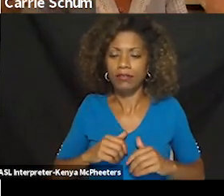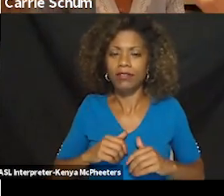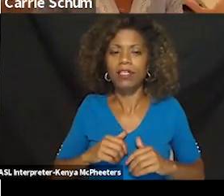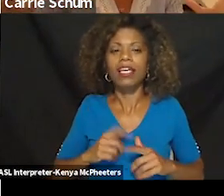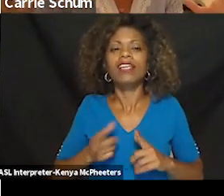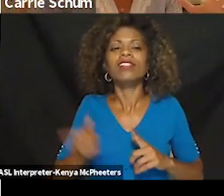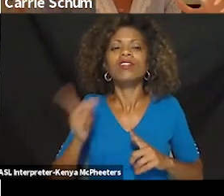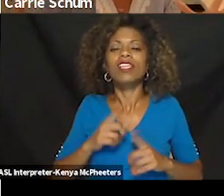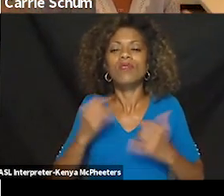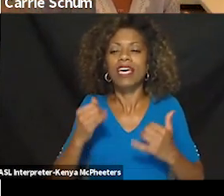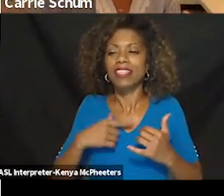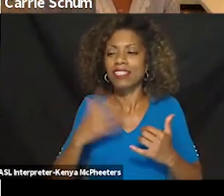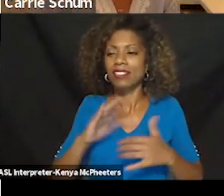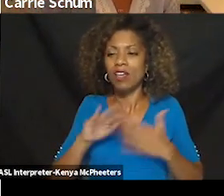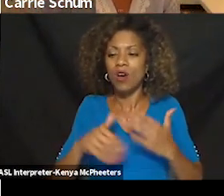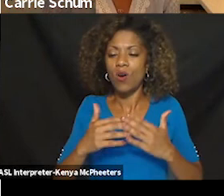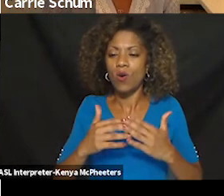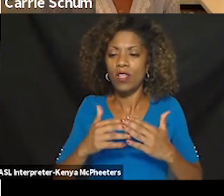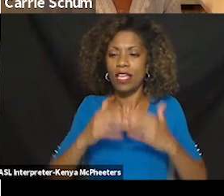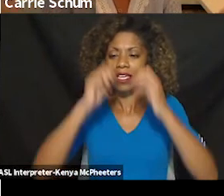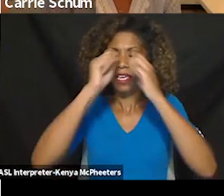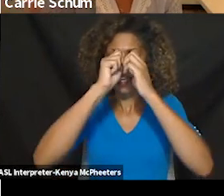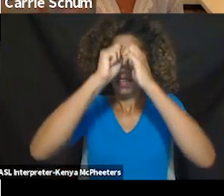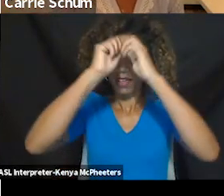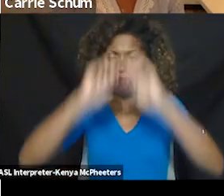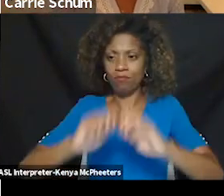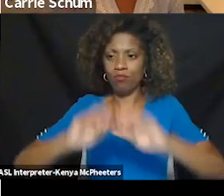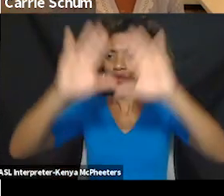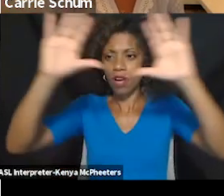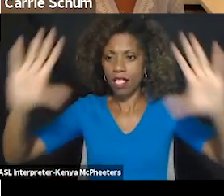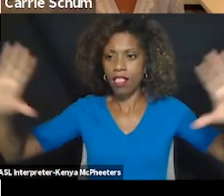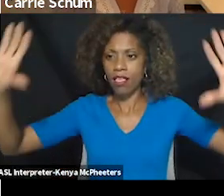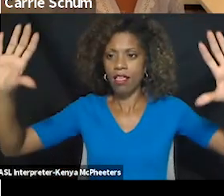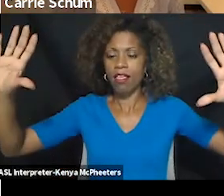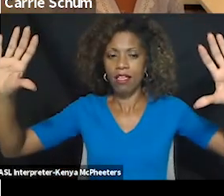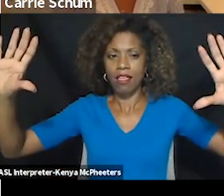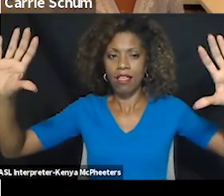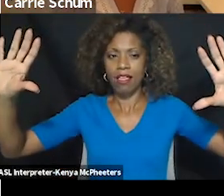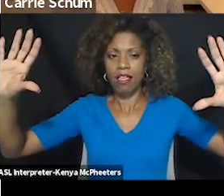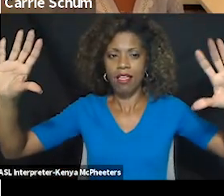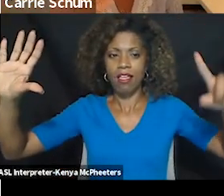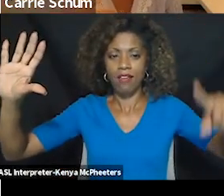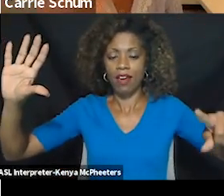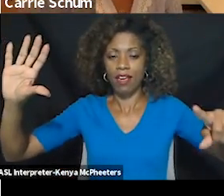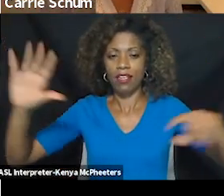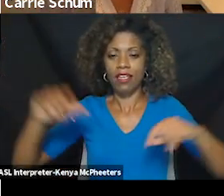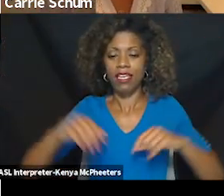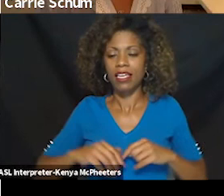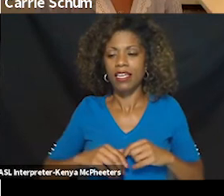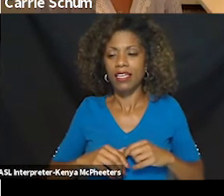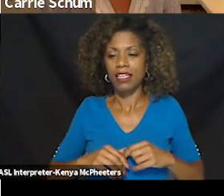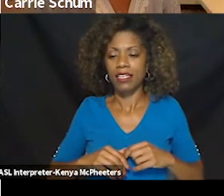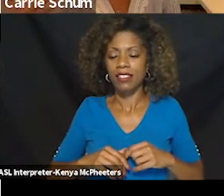umbrella framing that people could use around vaccines that took this into account. So instead of saying, go get